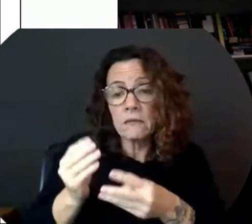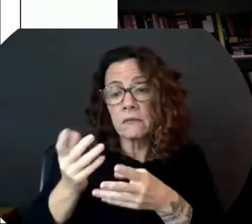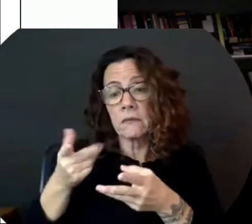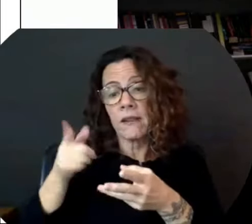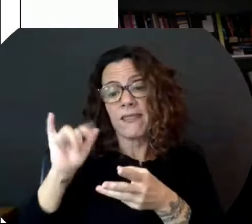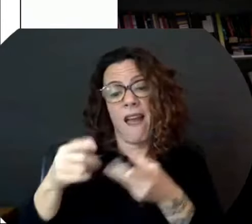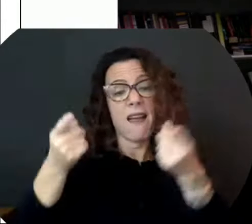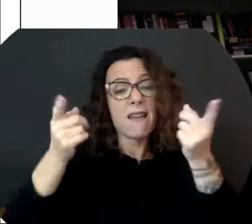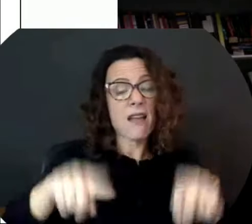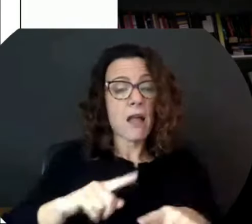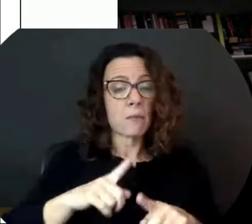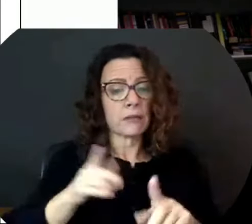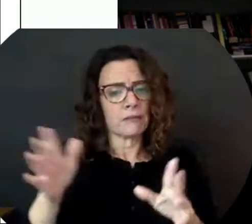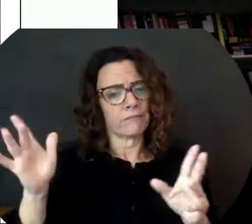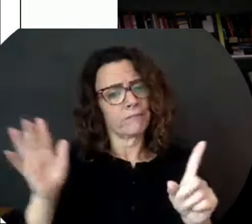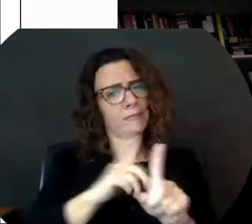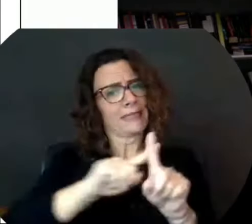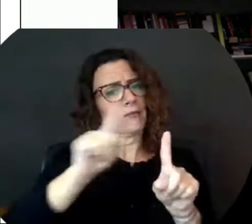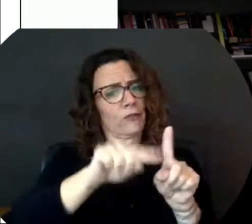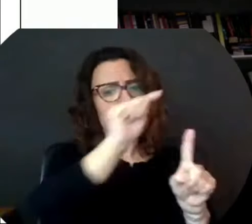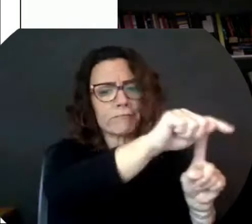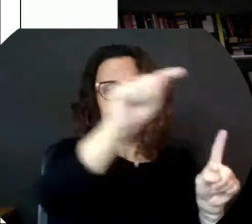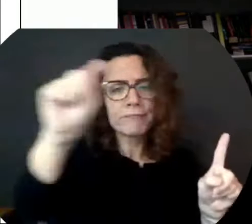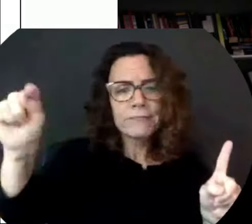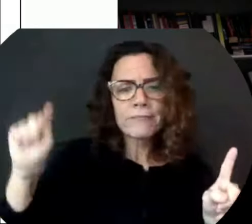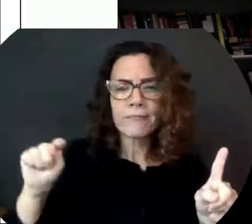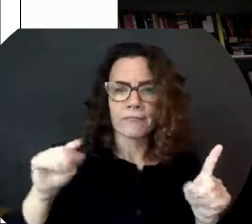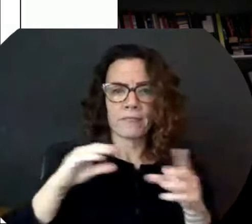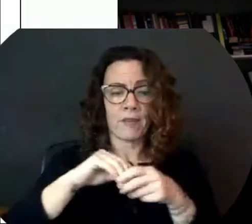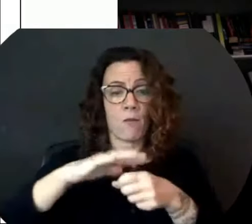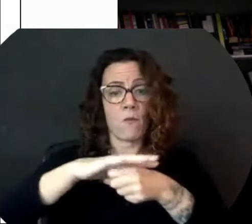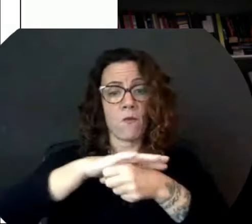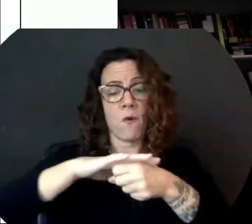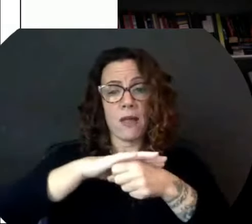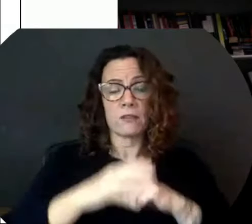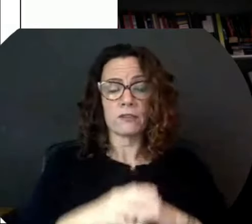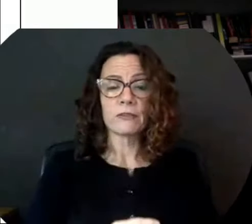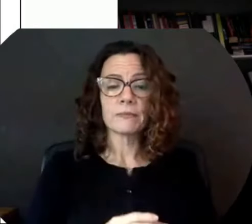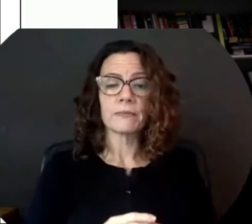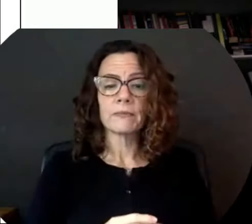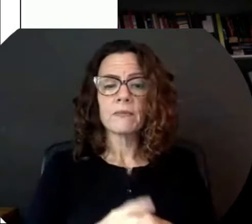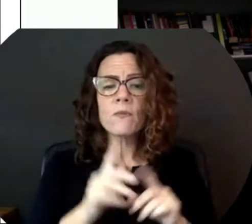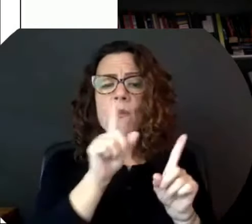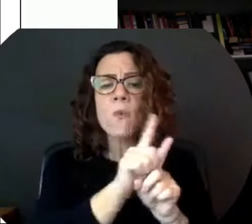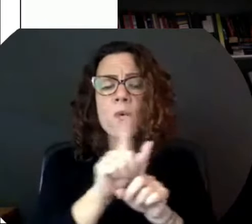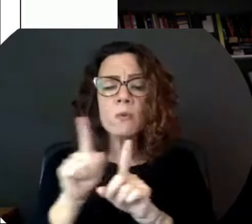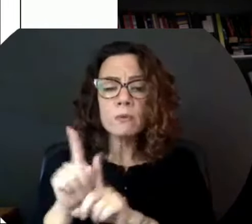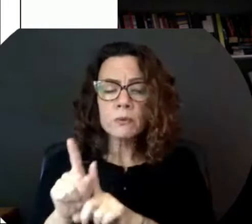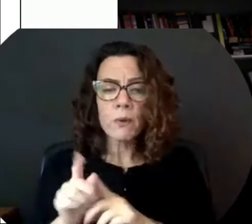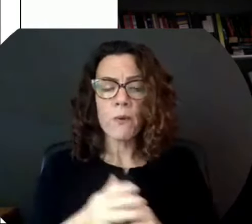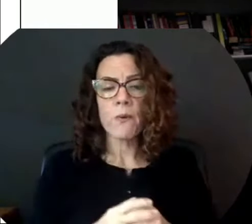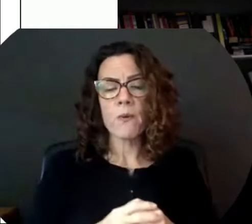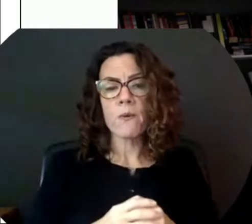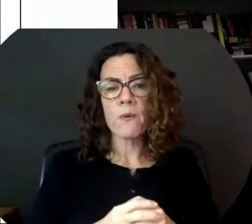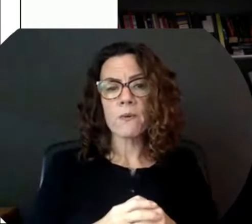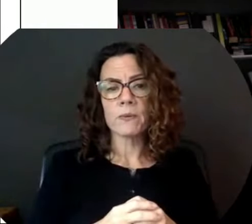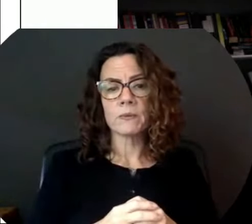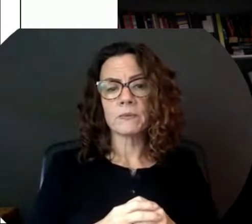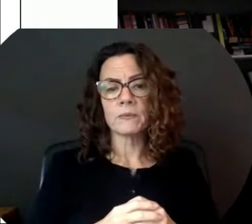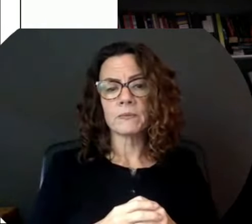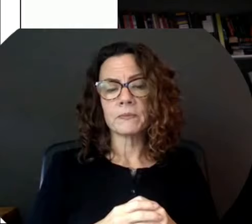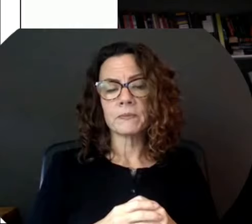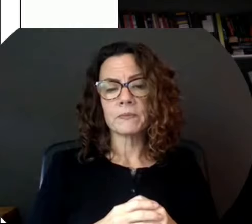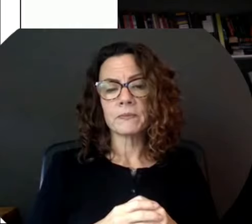sites of dislocation, and also discommoning that an enclosure that